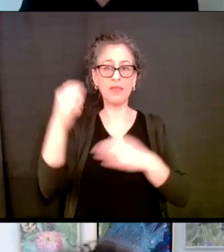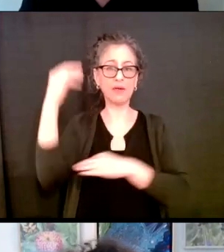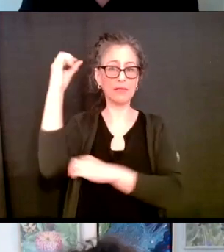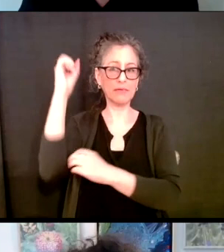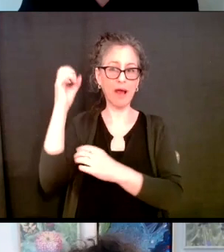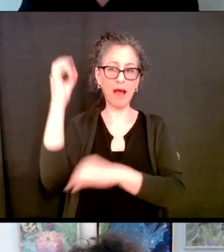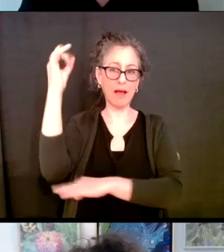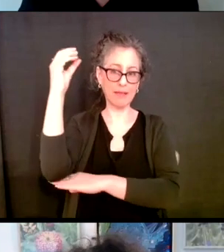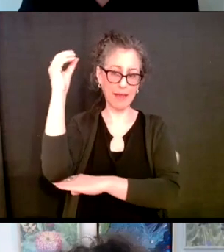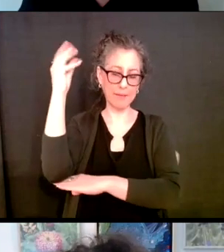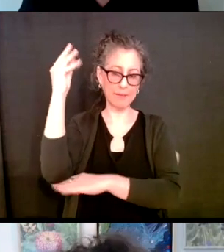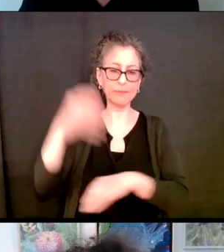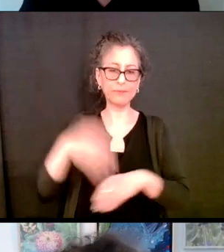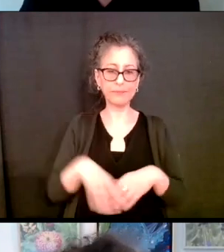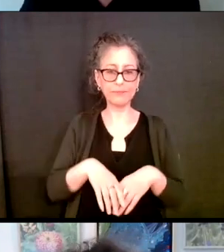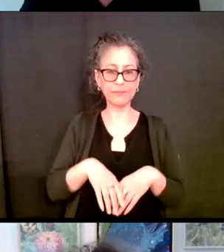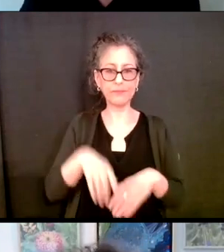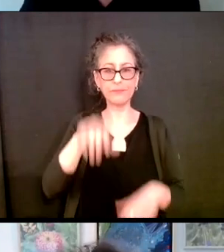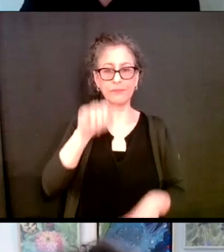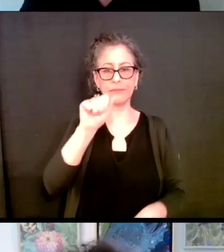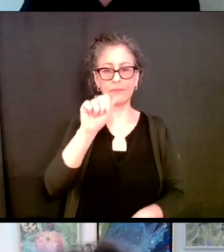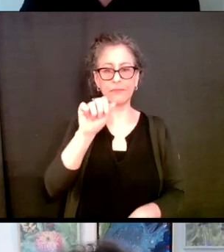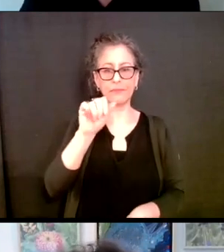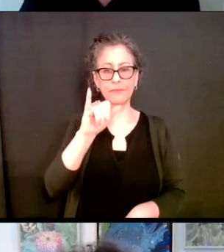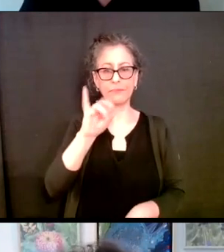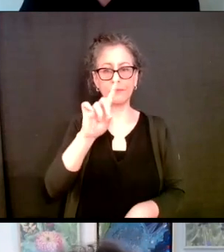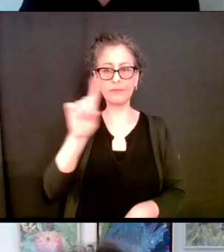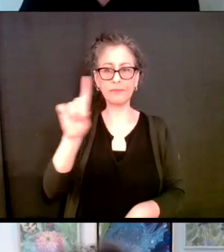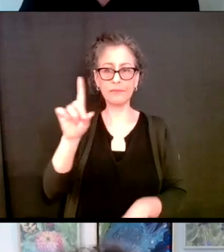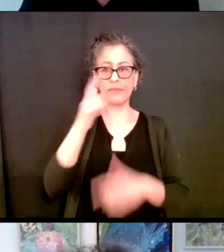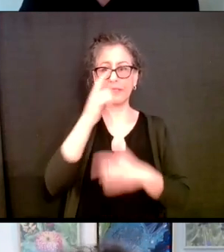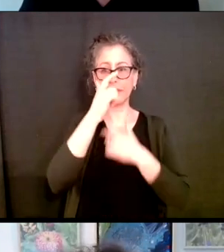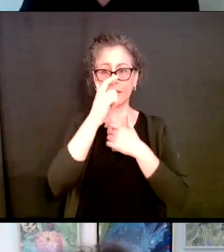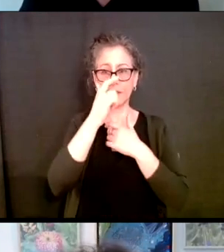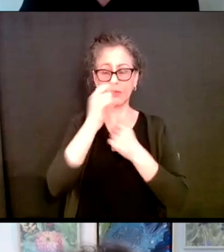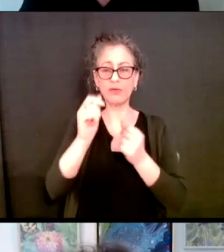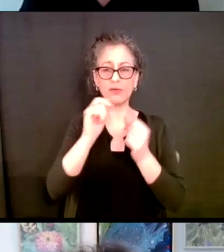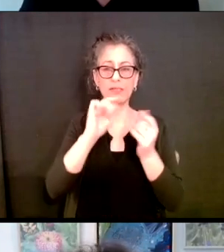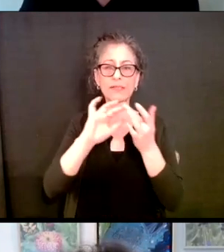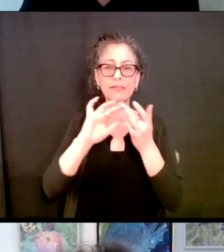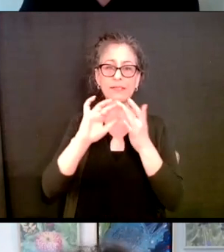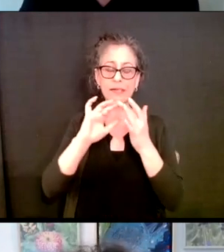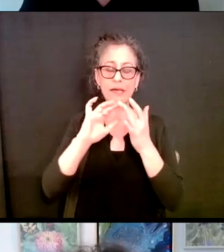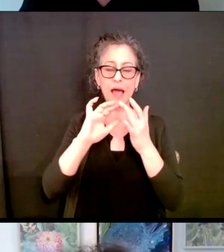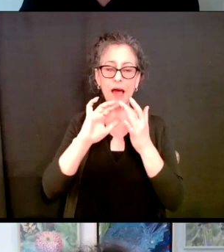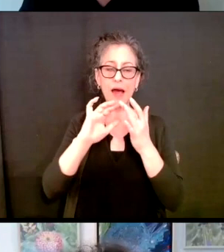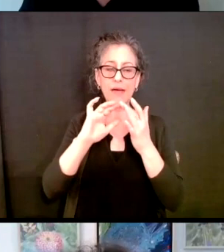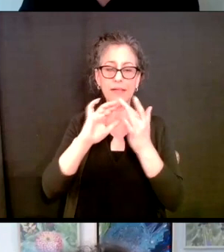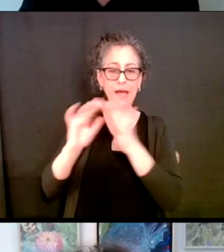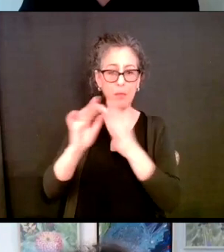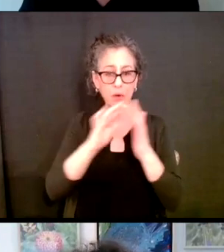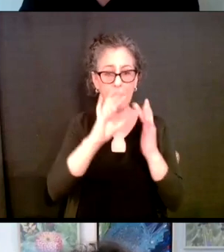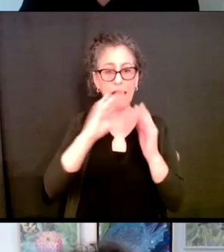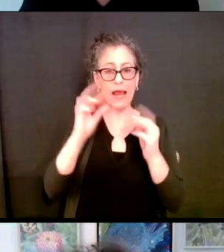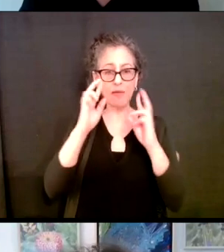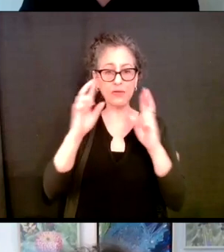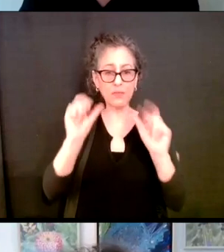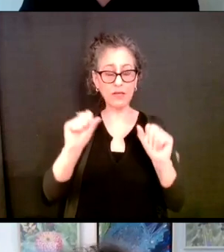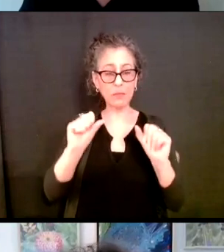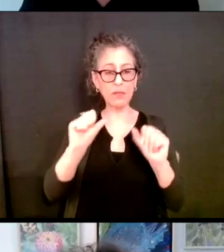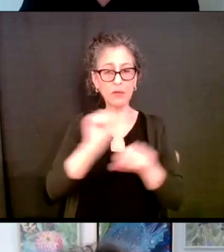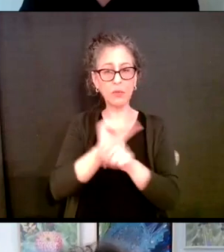The AAIDD Religion and Spirituality Interest Network and RespectAbility have partnered to bring you this